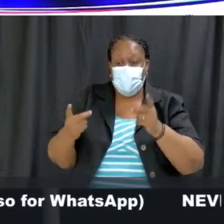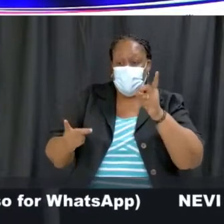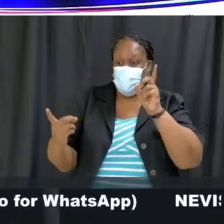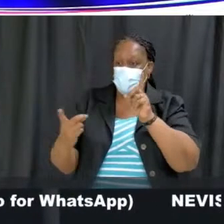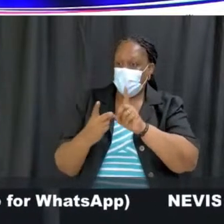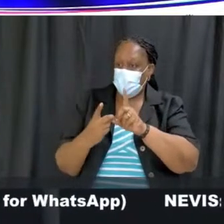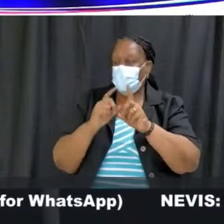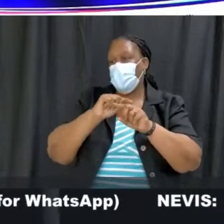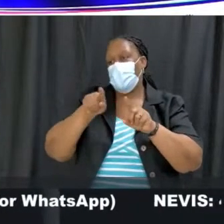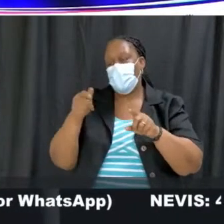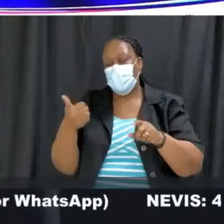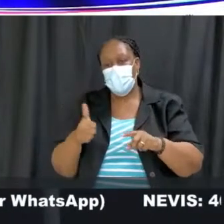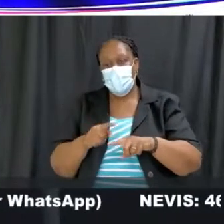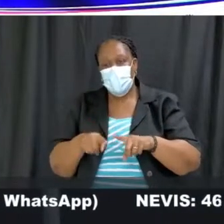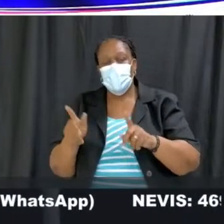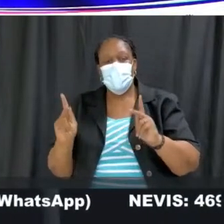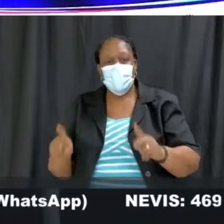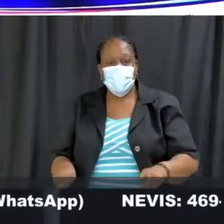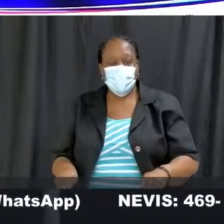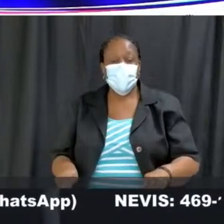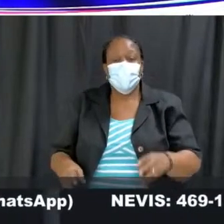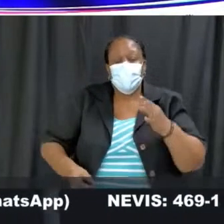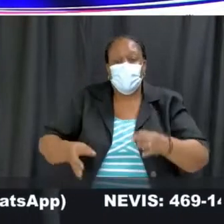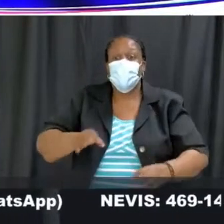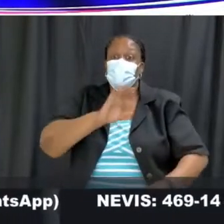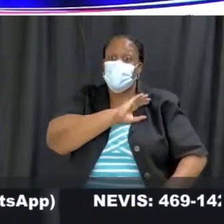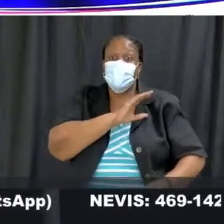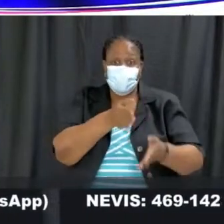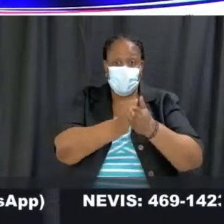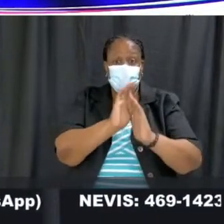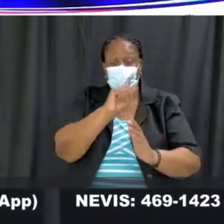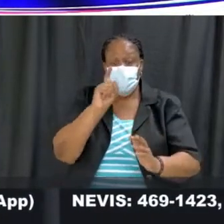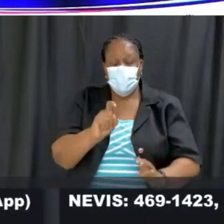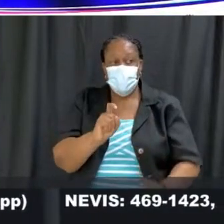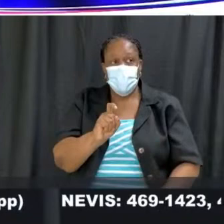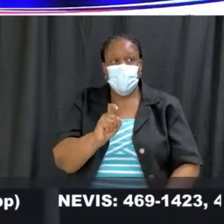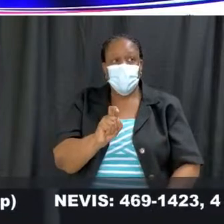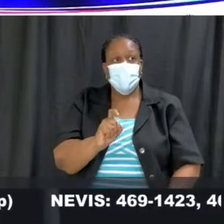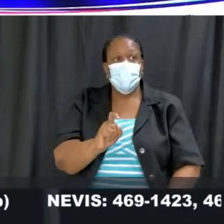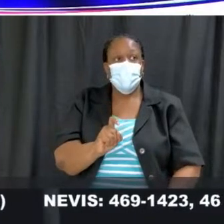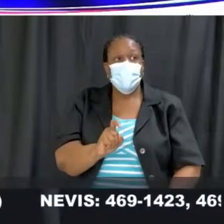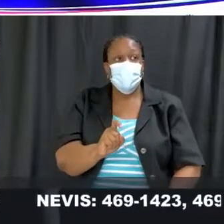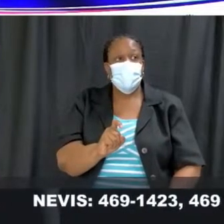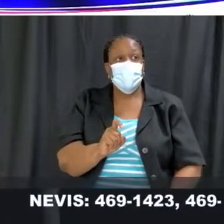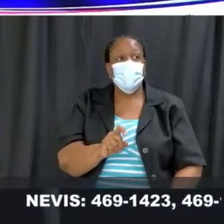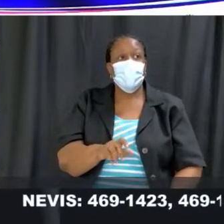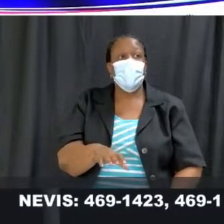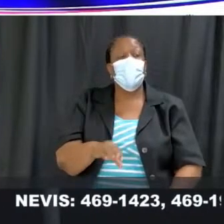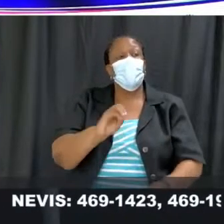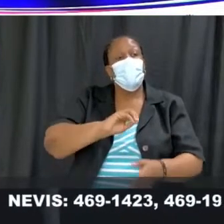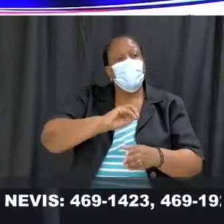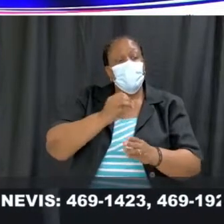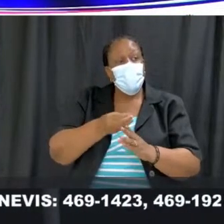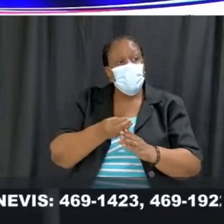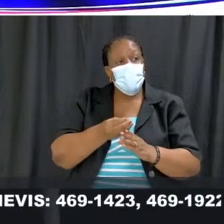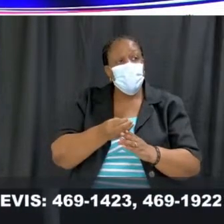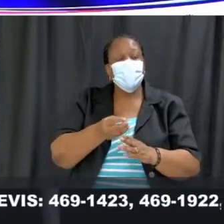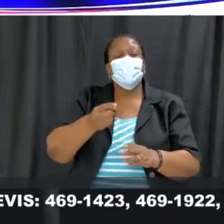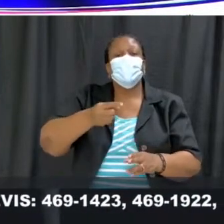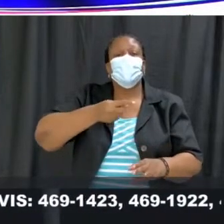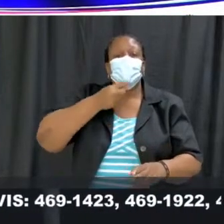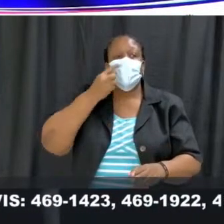officer or other person acting under the authority of this Act, or knowingly furnishes to such